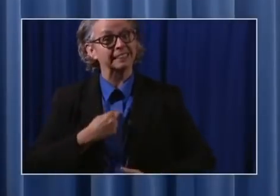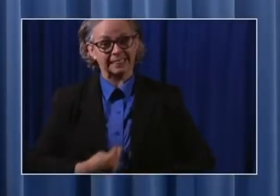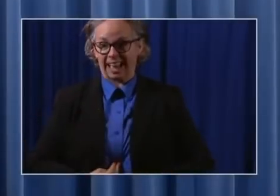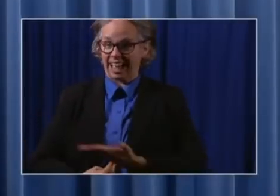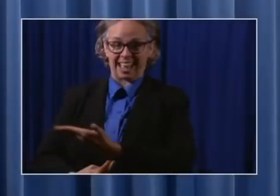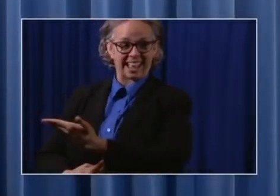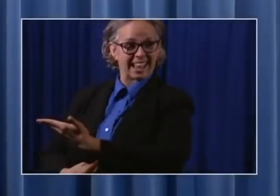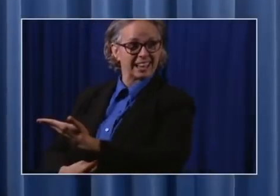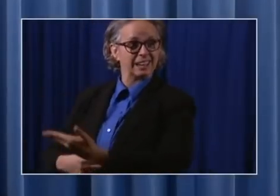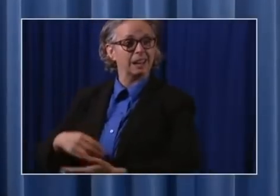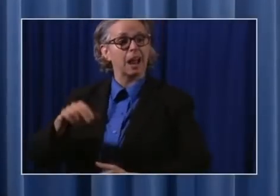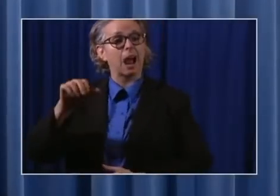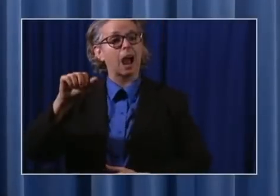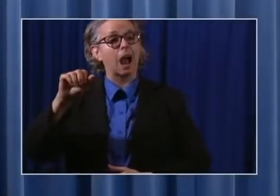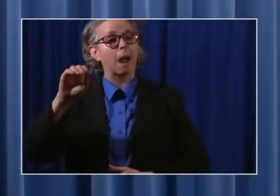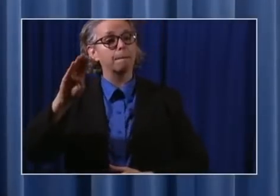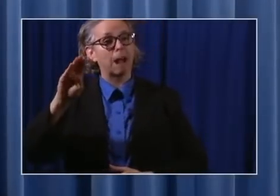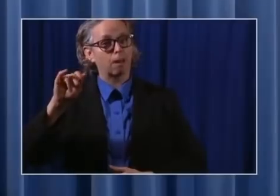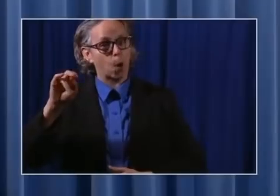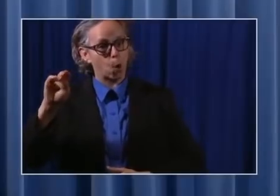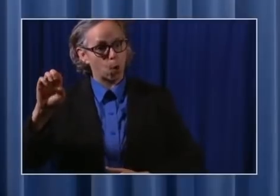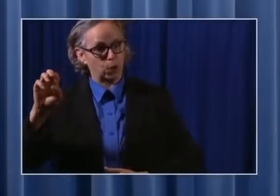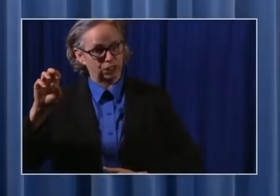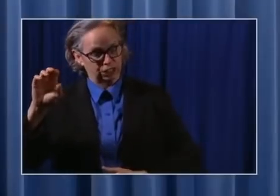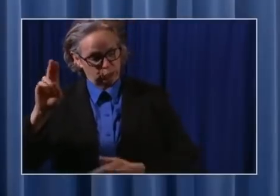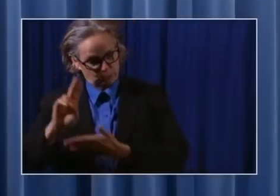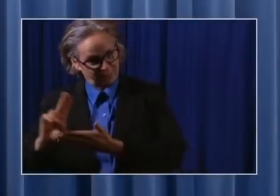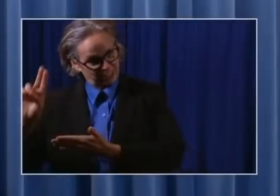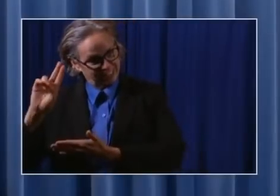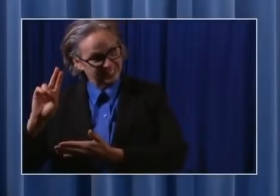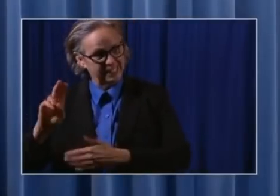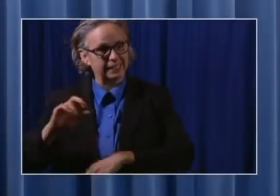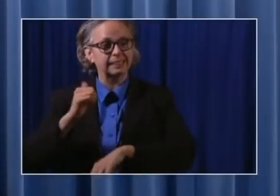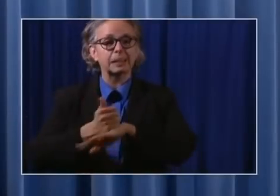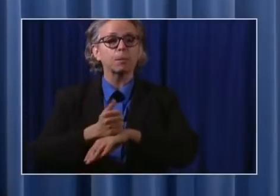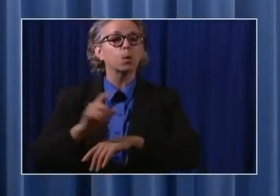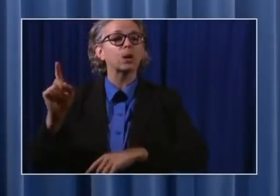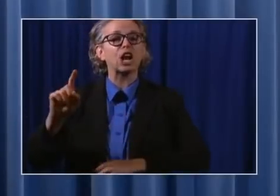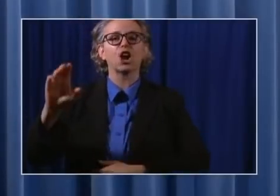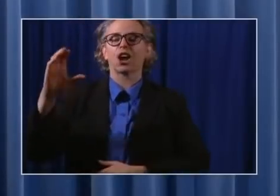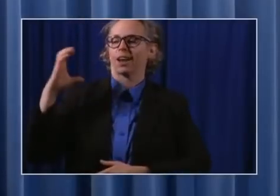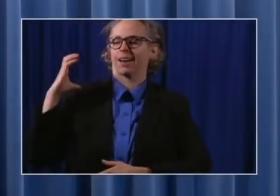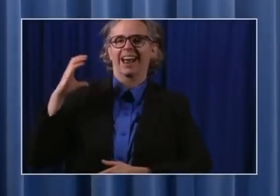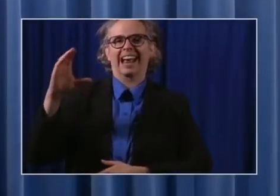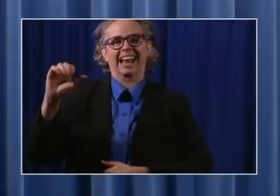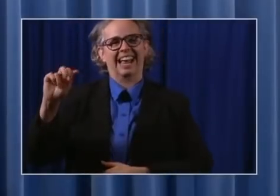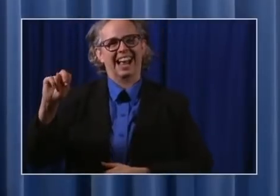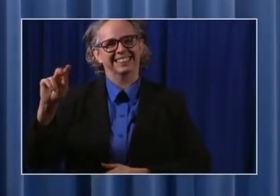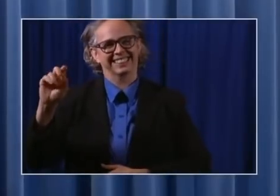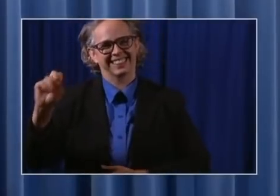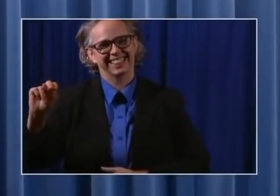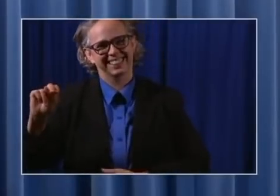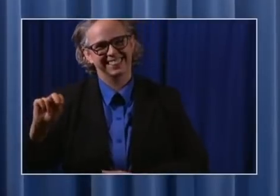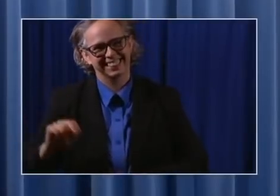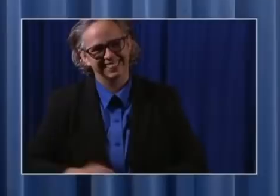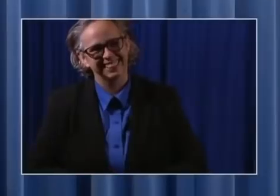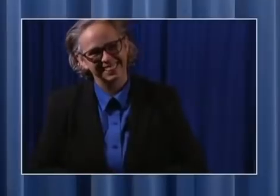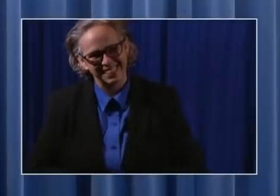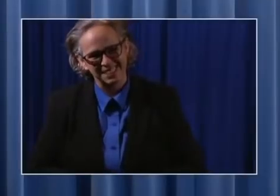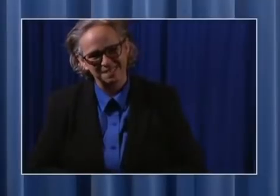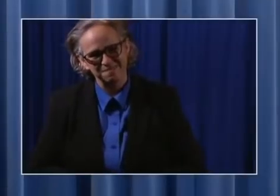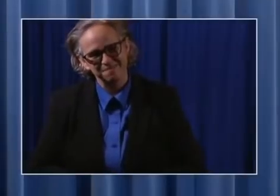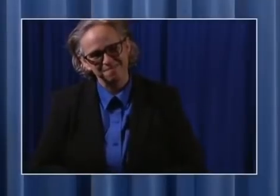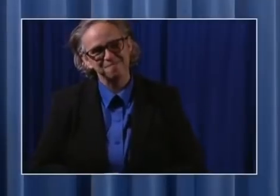It's home to 1,600 undergraduate and graduate students. Notable alums include former member of the Ohio House of Representatives,